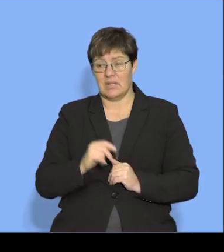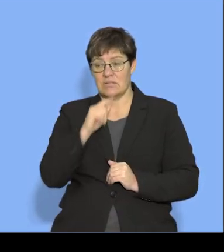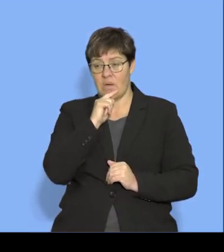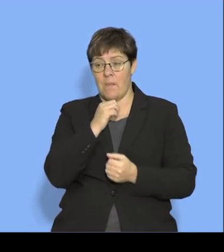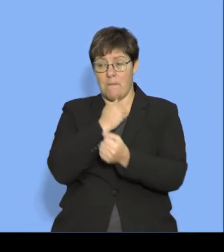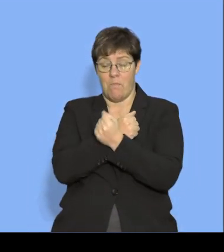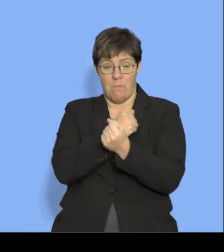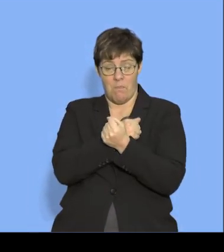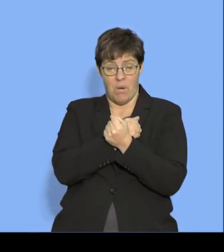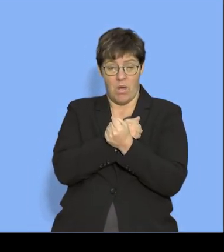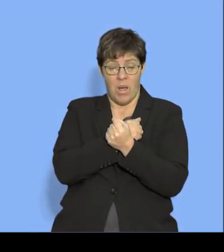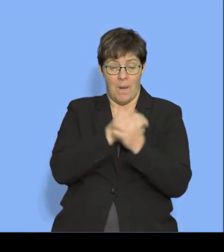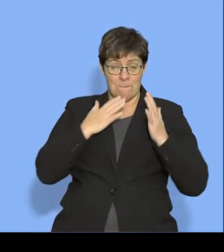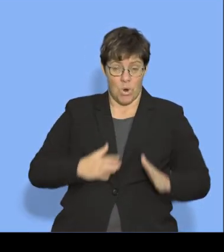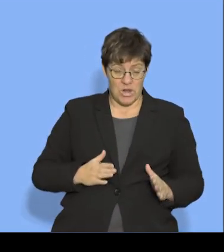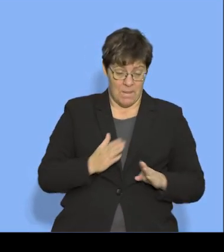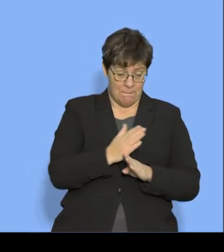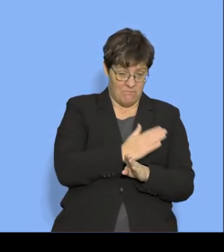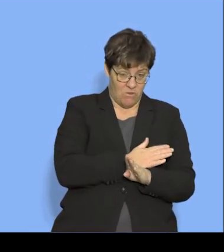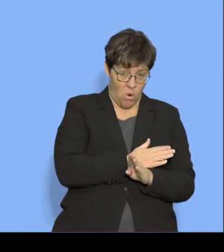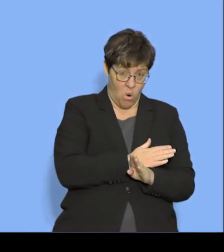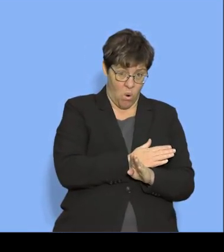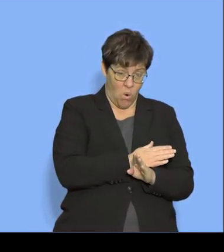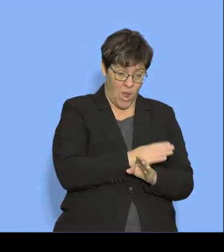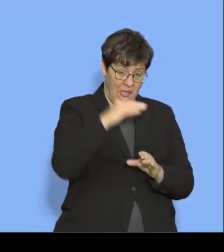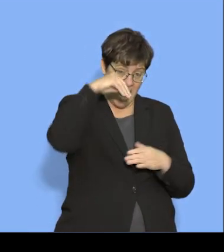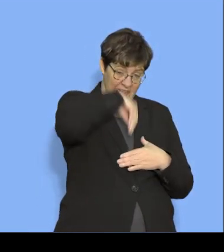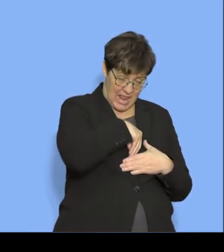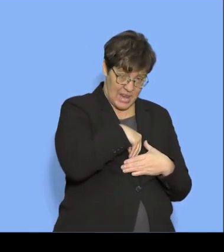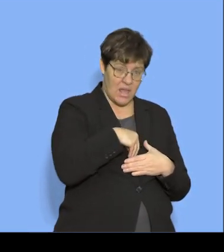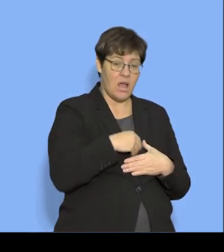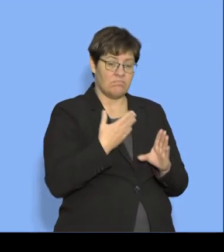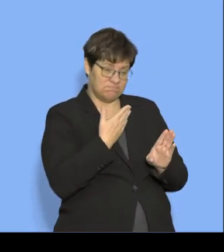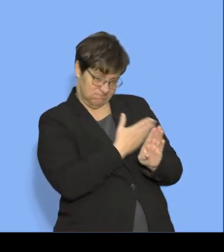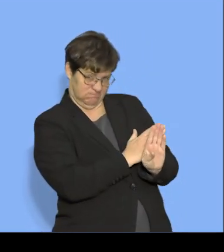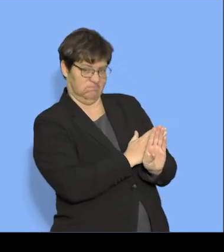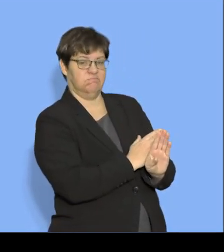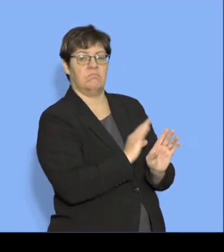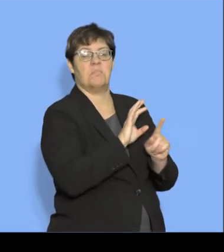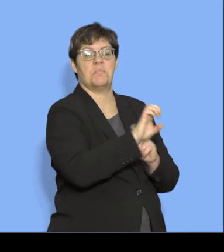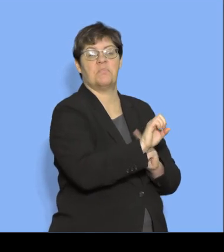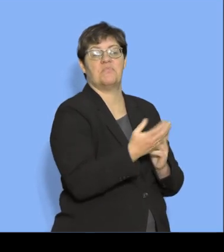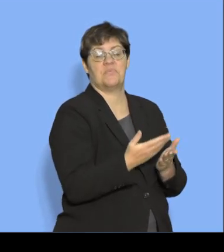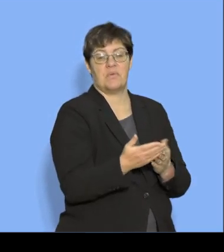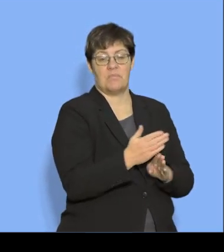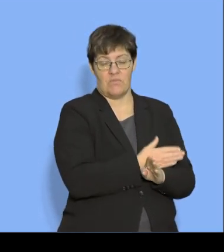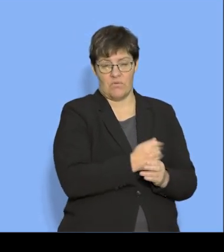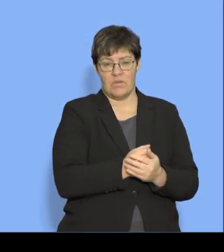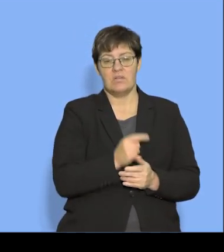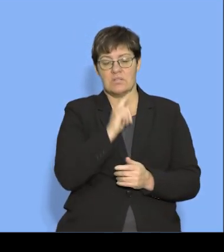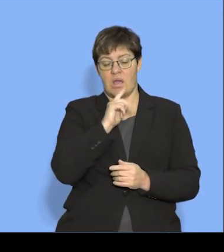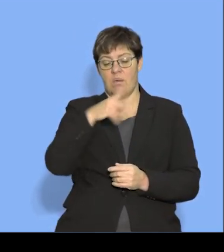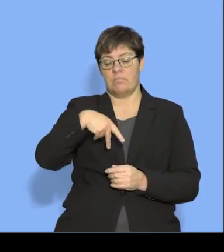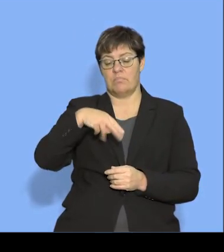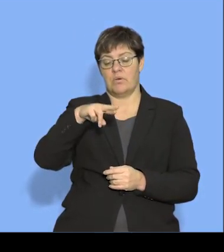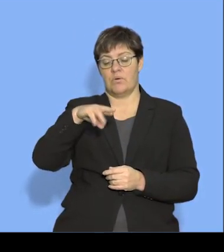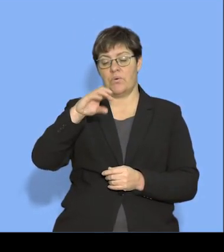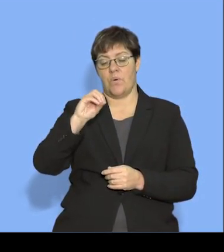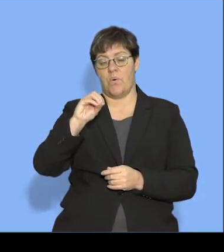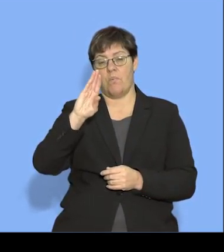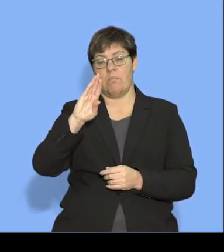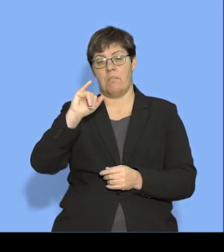toxins before they can be poisonous to the body. So we've got these symbiotic bacteria that play an important role in our digestion. You would have heard